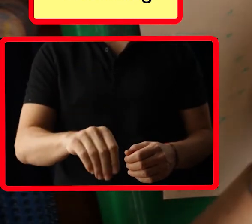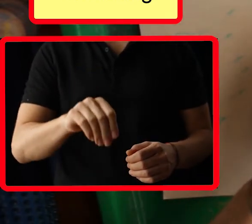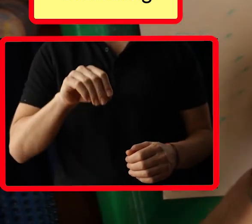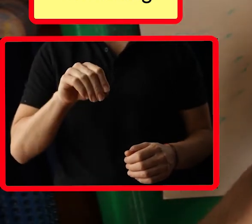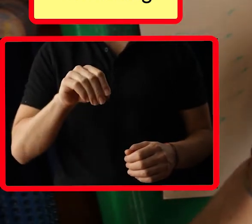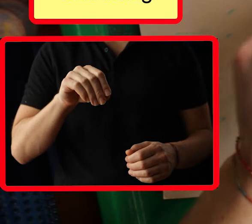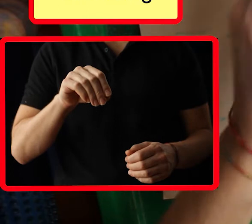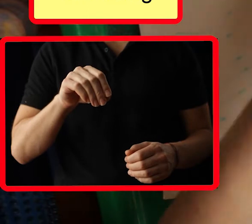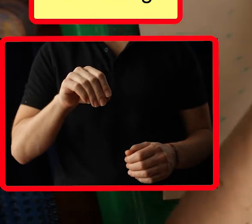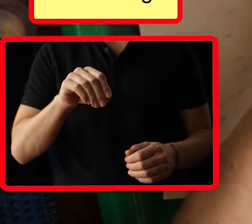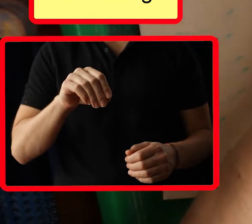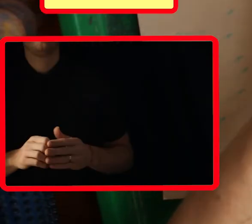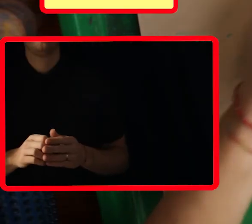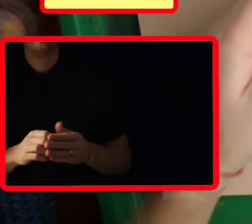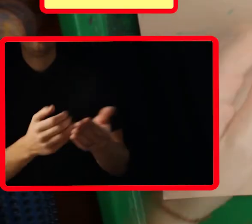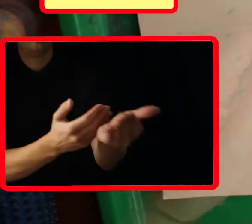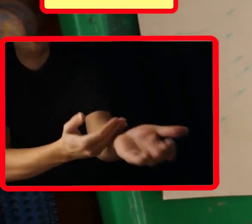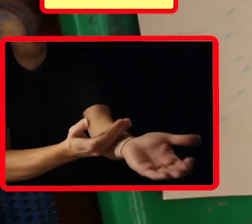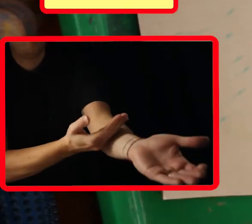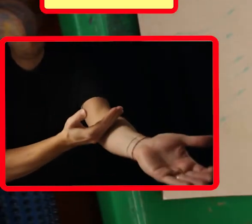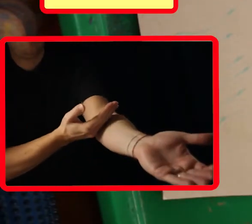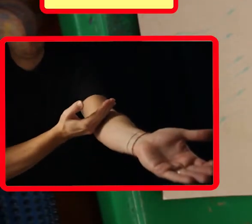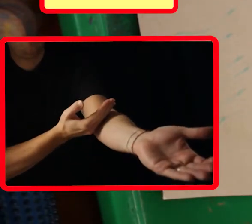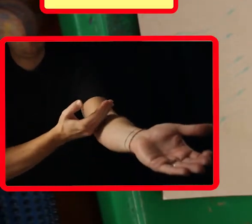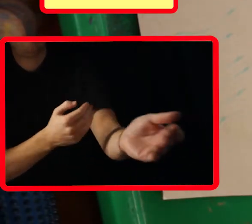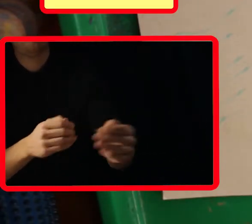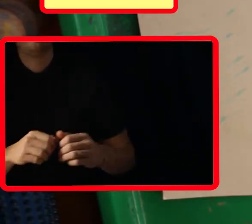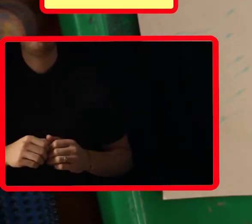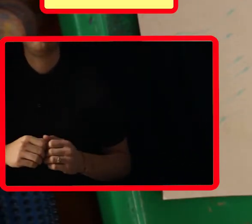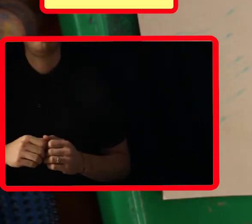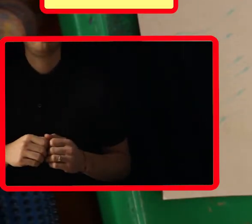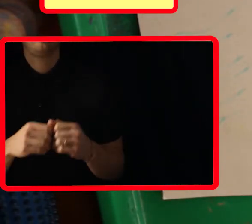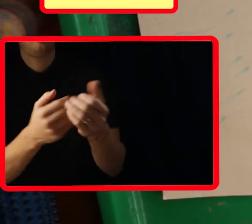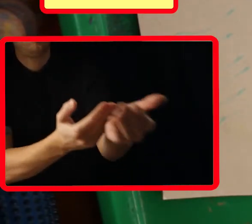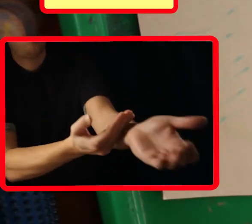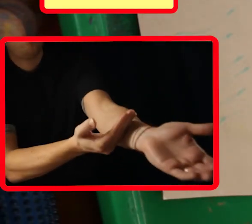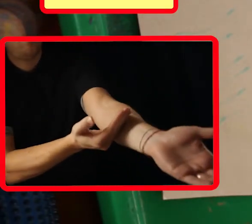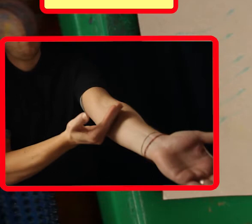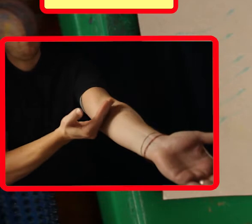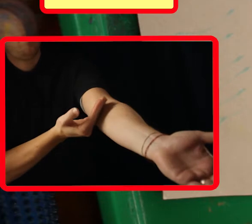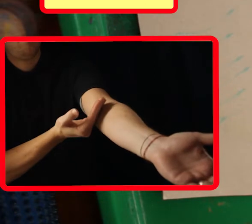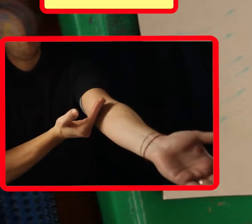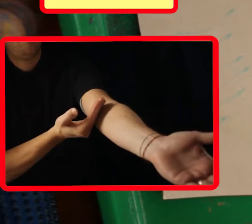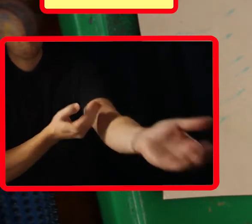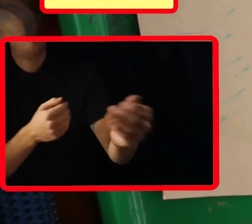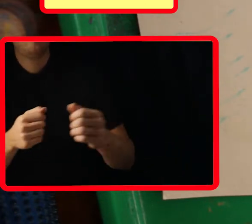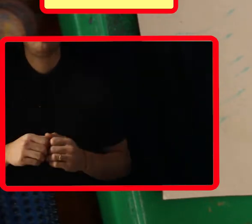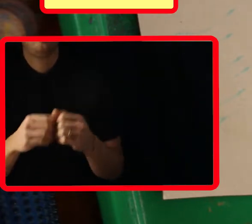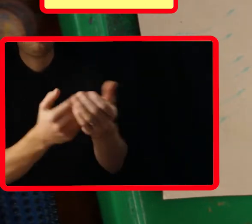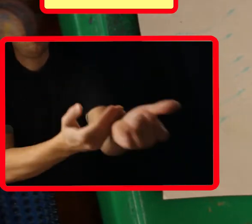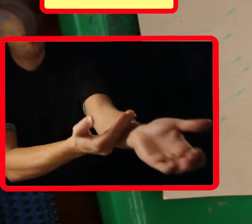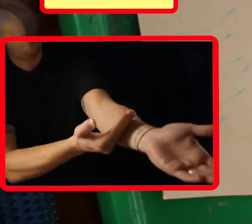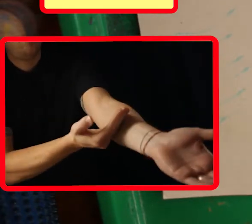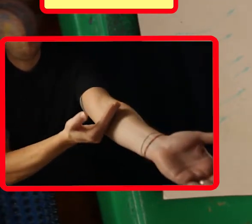encourage a visual attention to their hands. Here, the student has chosen green, again using a prompt